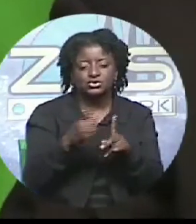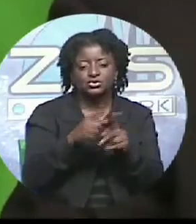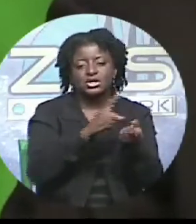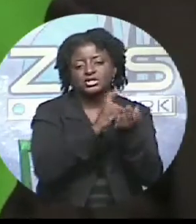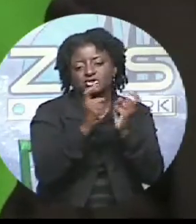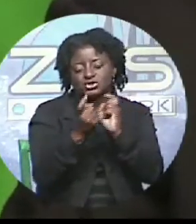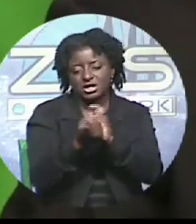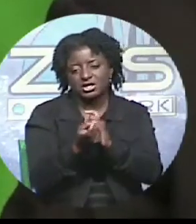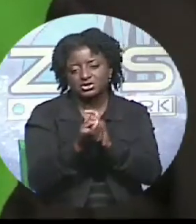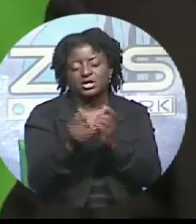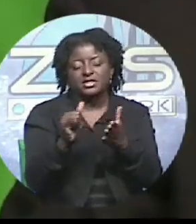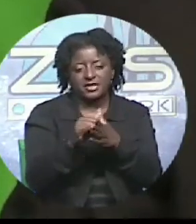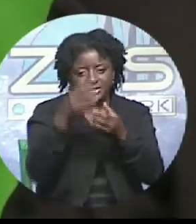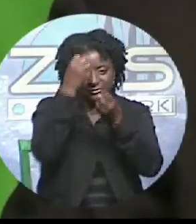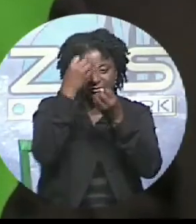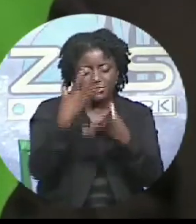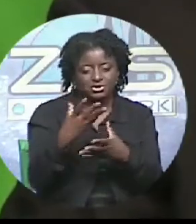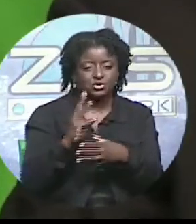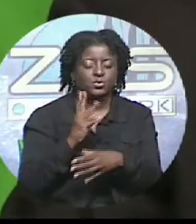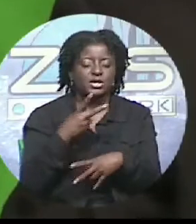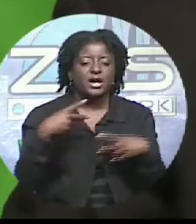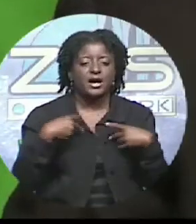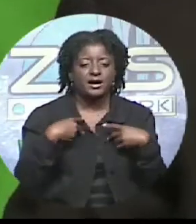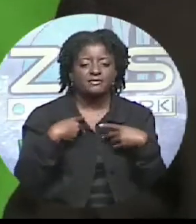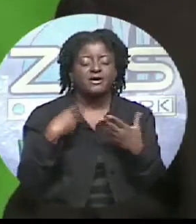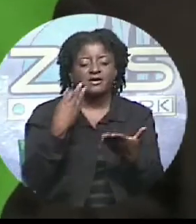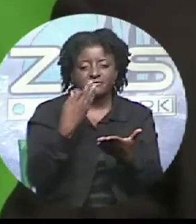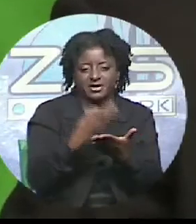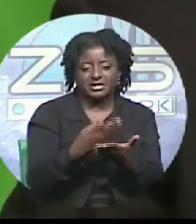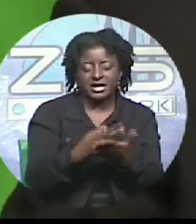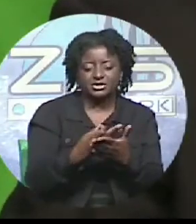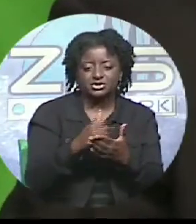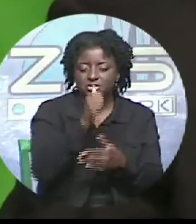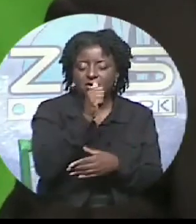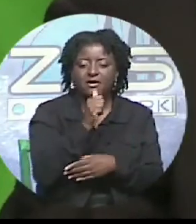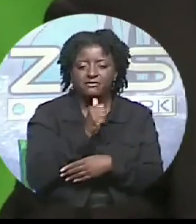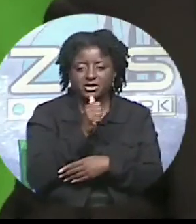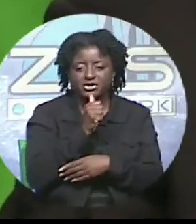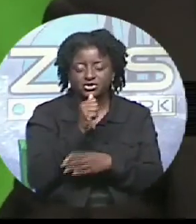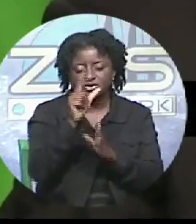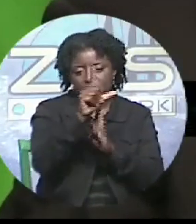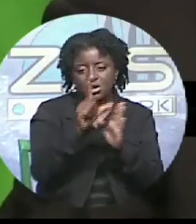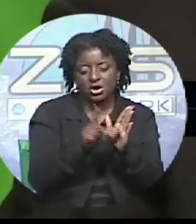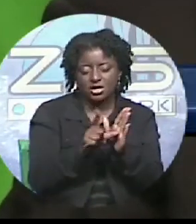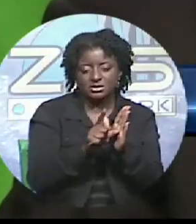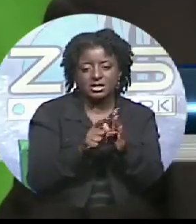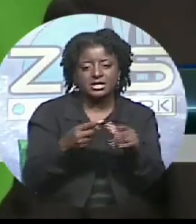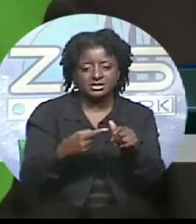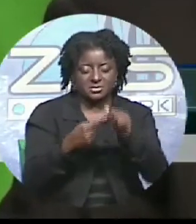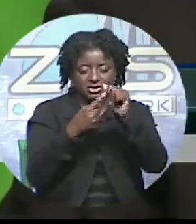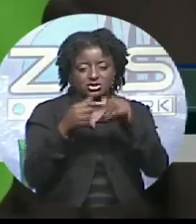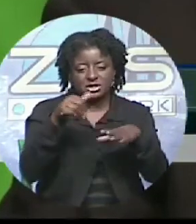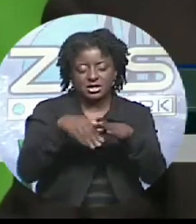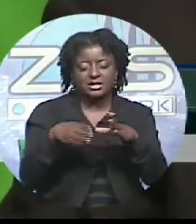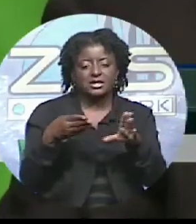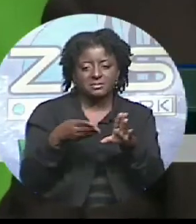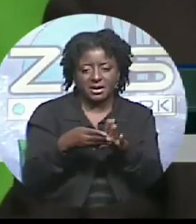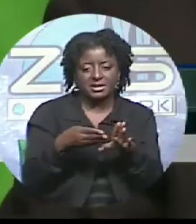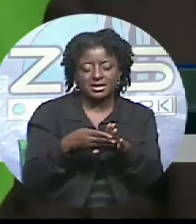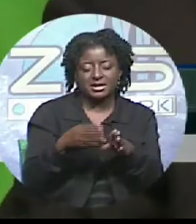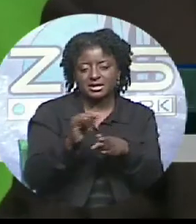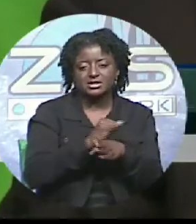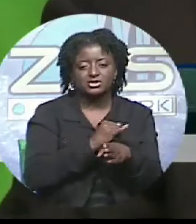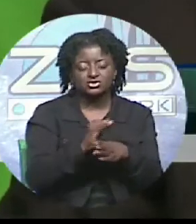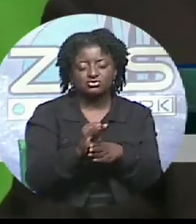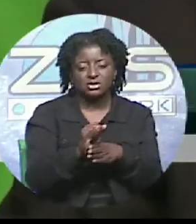as you know, we have financial confidentiality laws in the Bahamas, especially in the banking industry and the financial services industry. And we